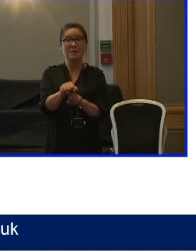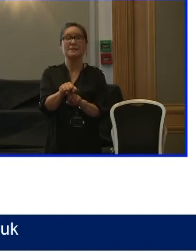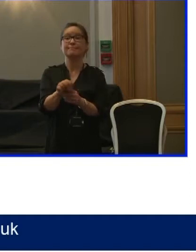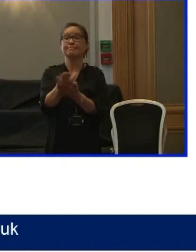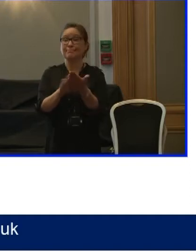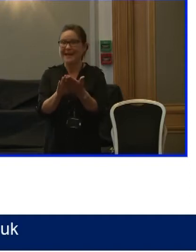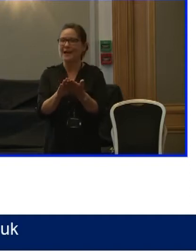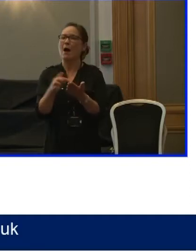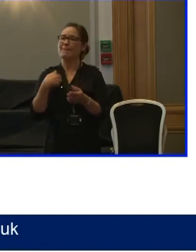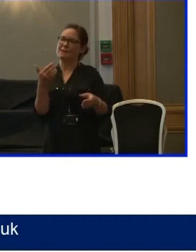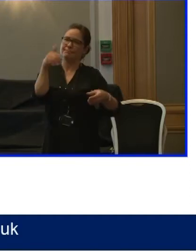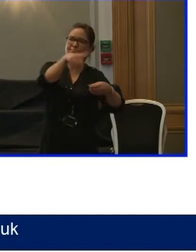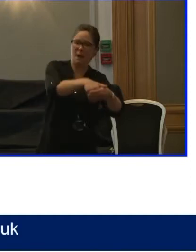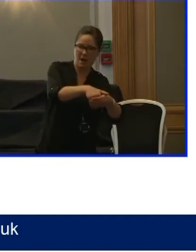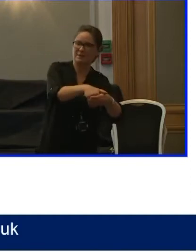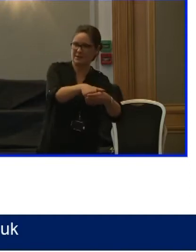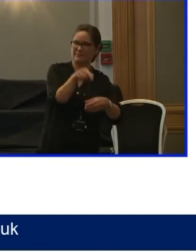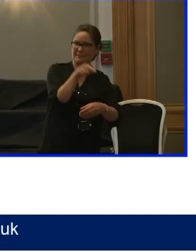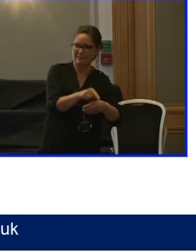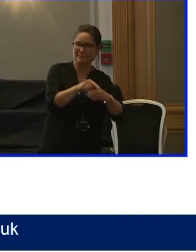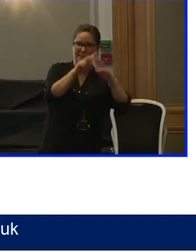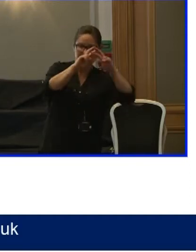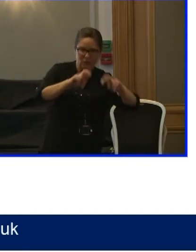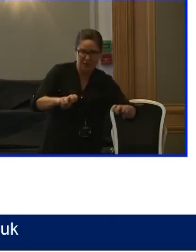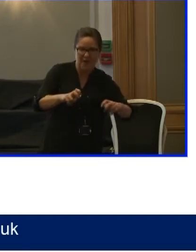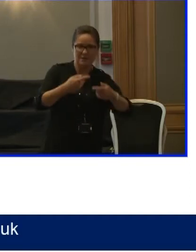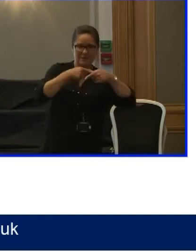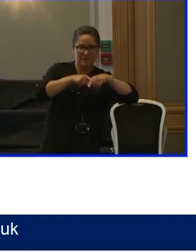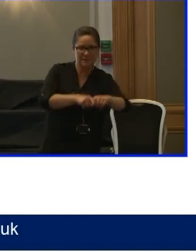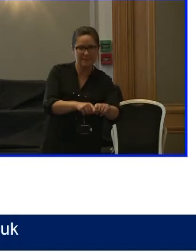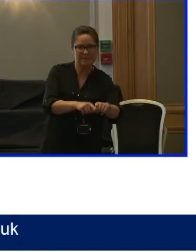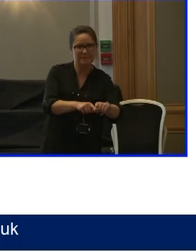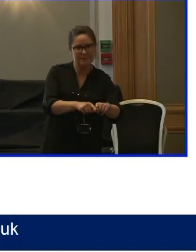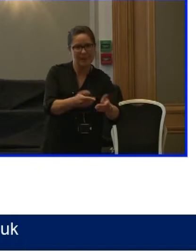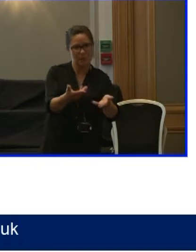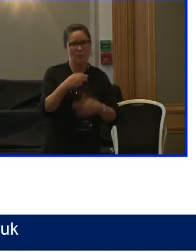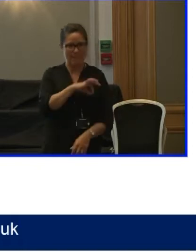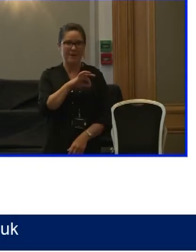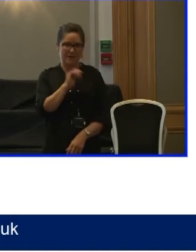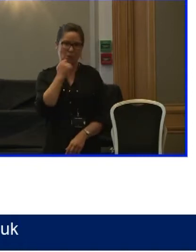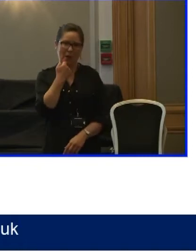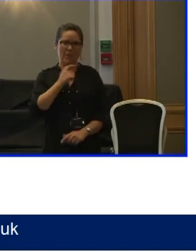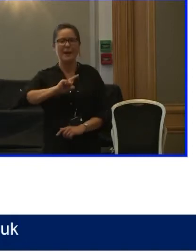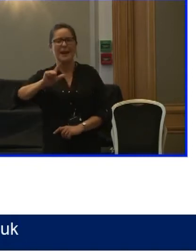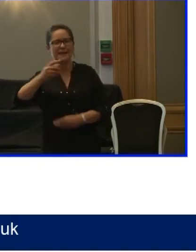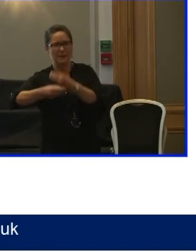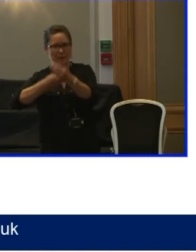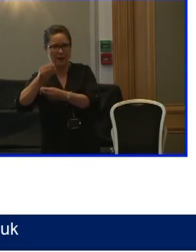treatments comes up. And that comes along with a load of familial benefits as well, which we'll talk about a little bit later